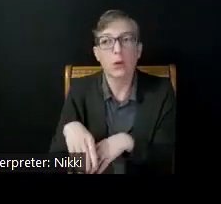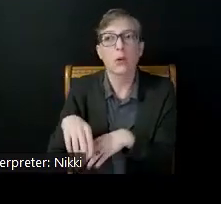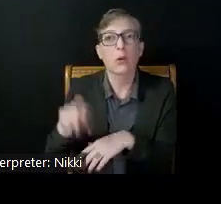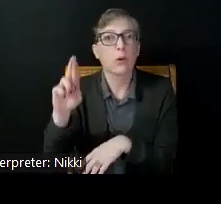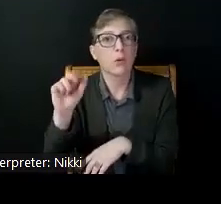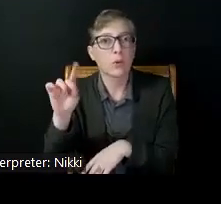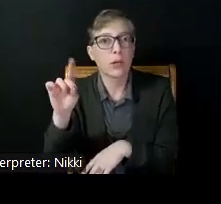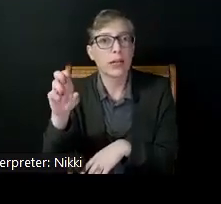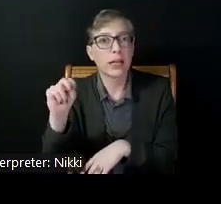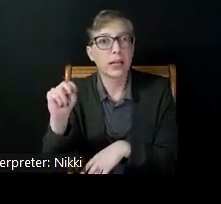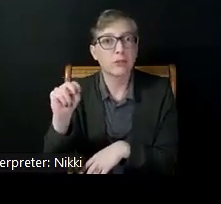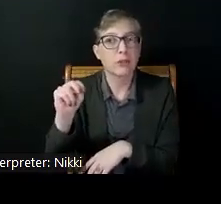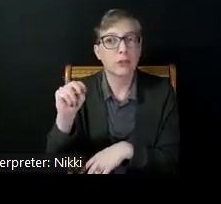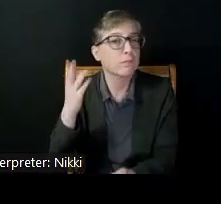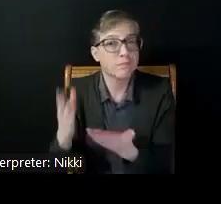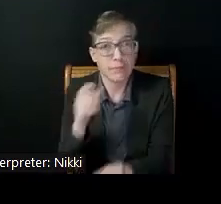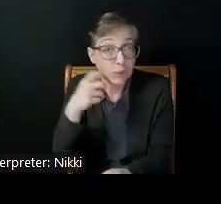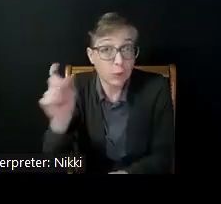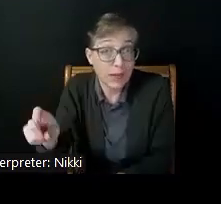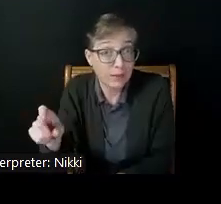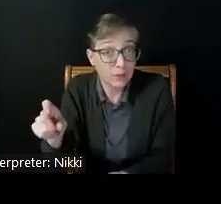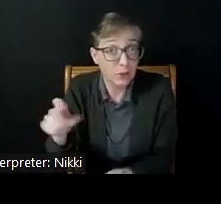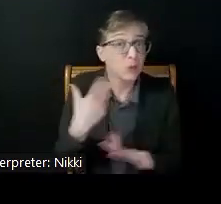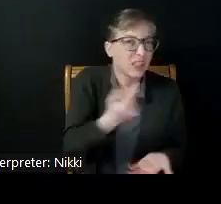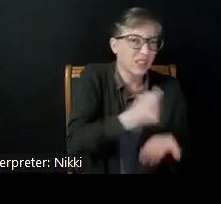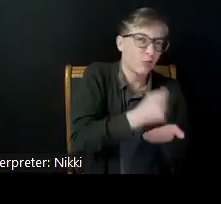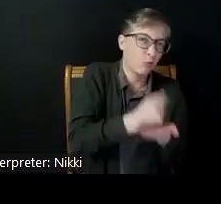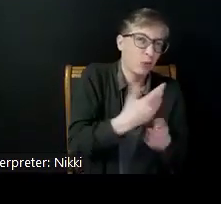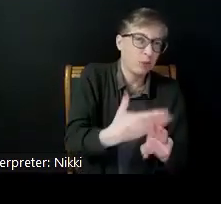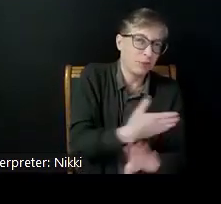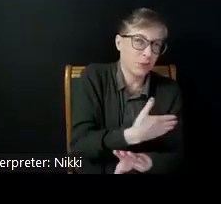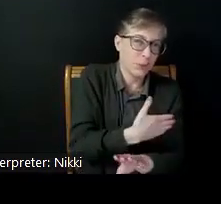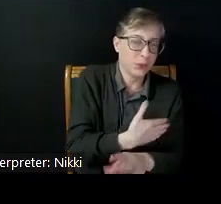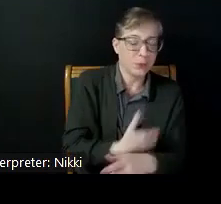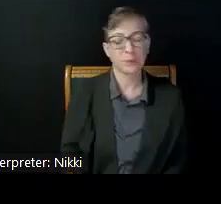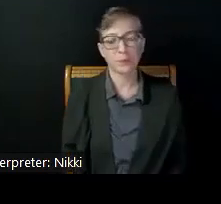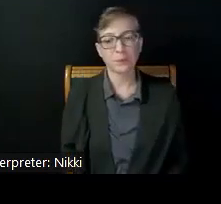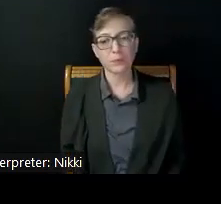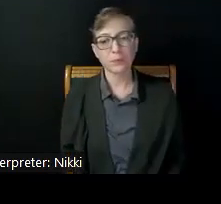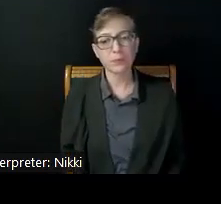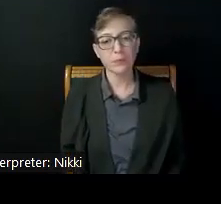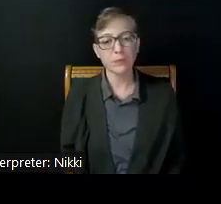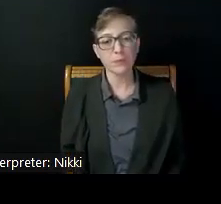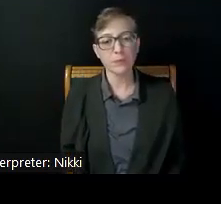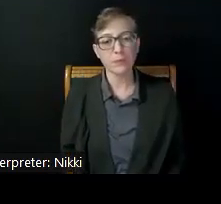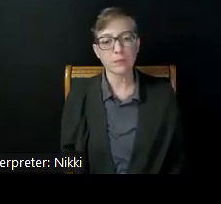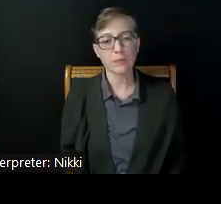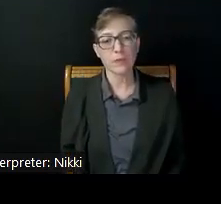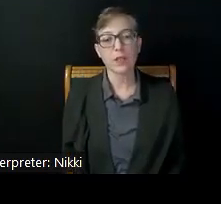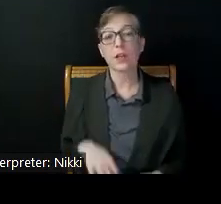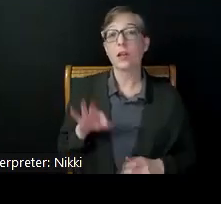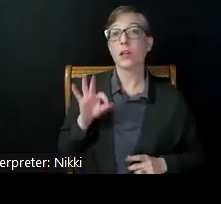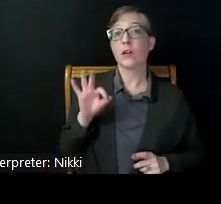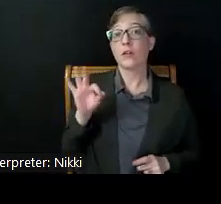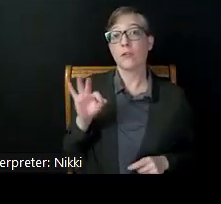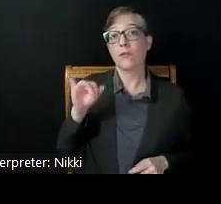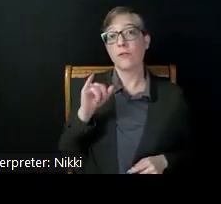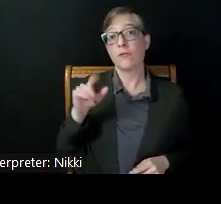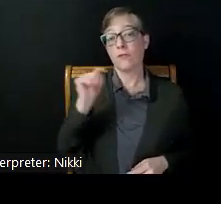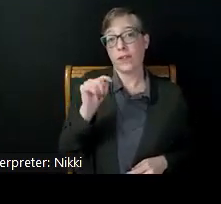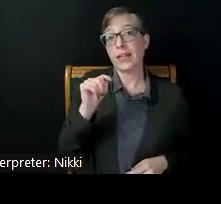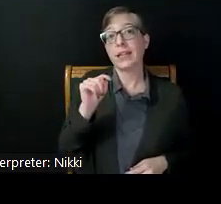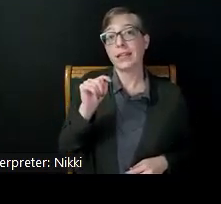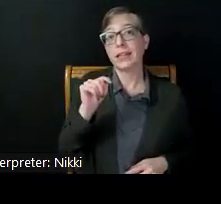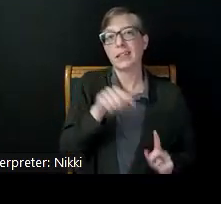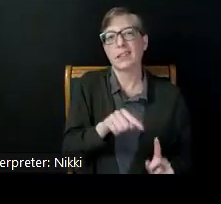cancer. So this speaks to the fact that FIT testing is what we refer to as a diagnostic tool, and it is